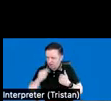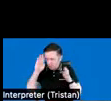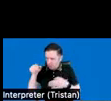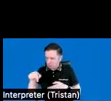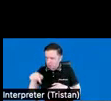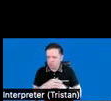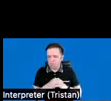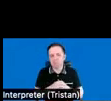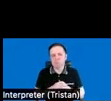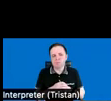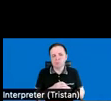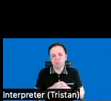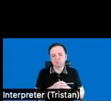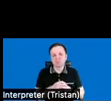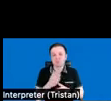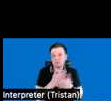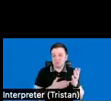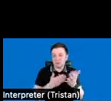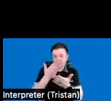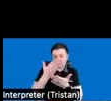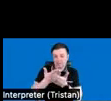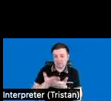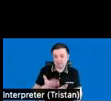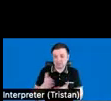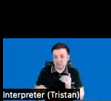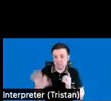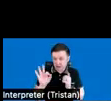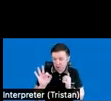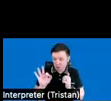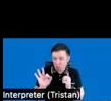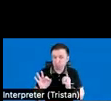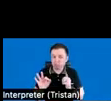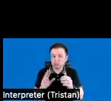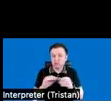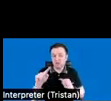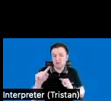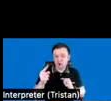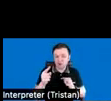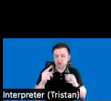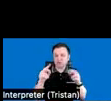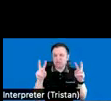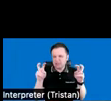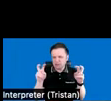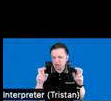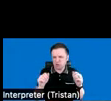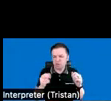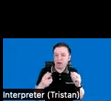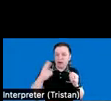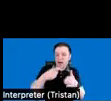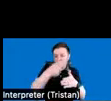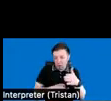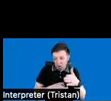So the emerging research evidence in the field of AAC has indicated that first, there is an issue of a high cost and lack